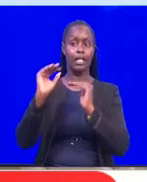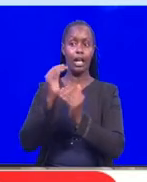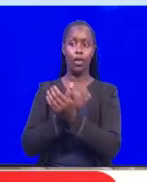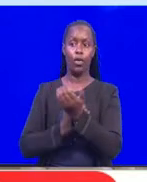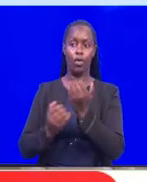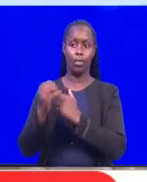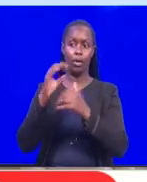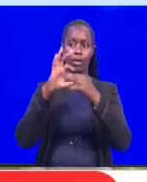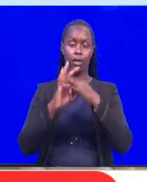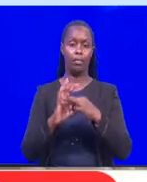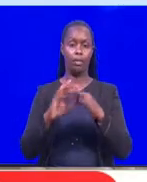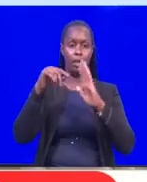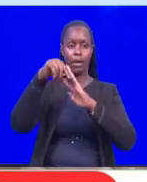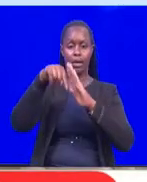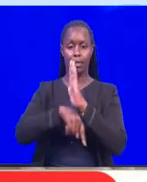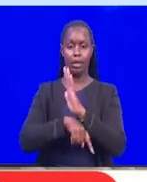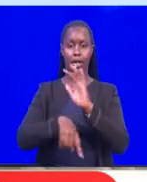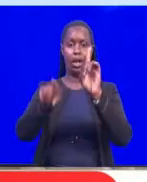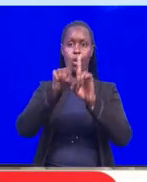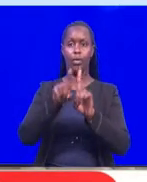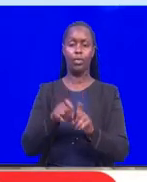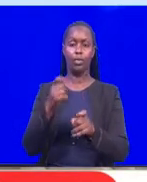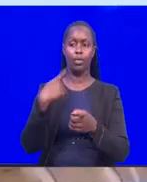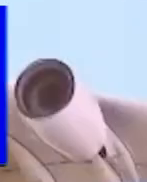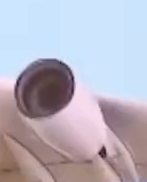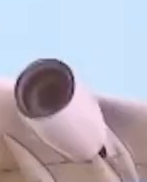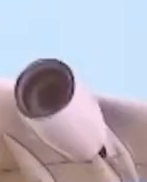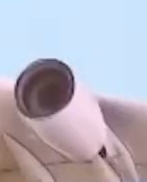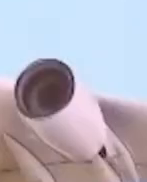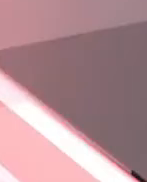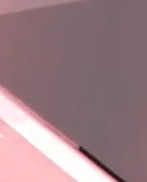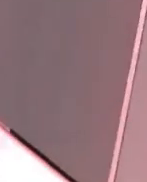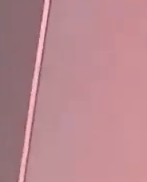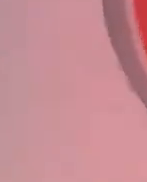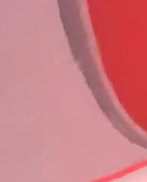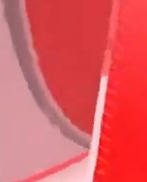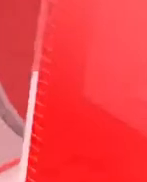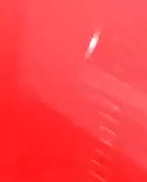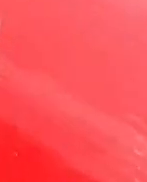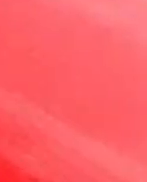by deepening and broadening our trade and investment.